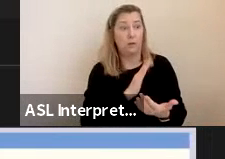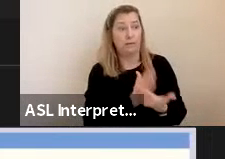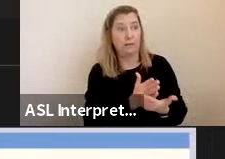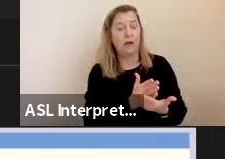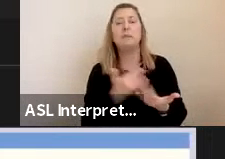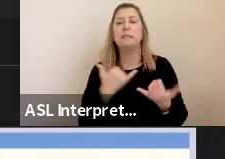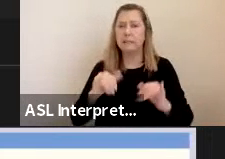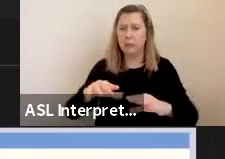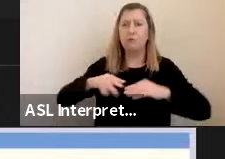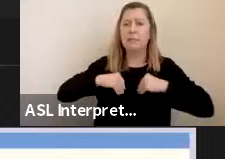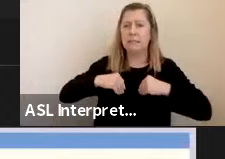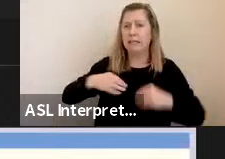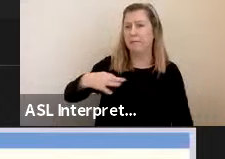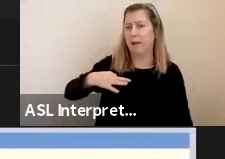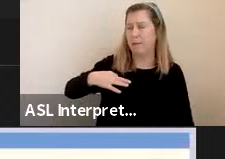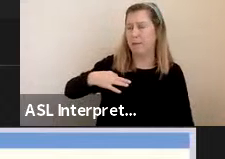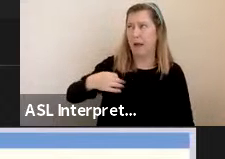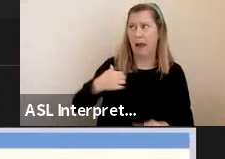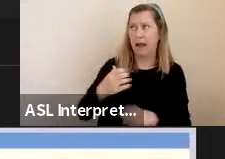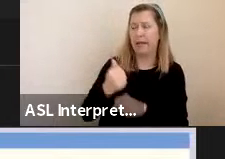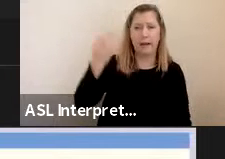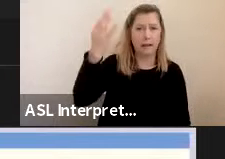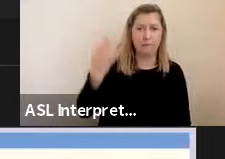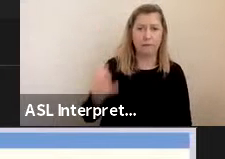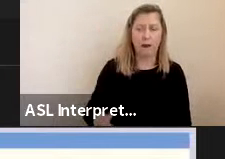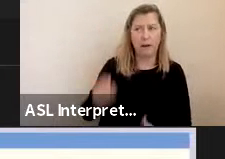being received each week. I get a report every Friday.